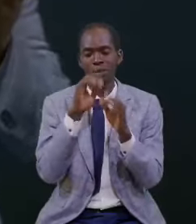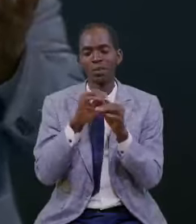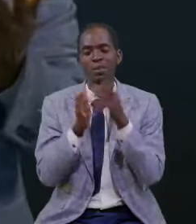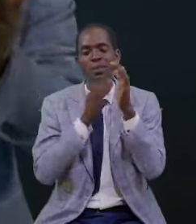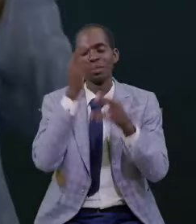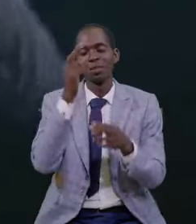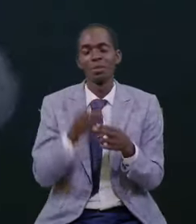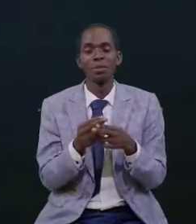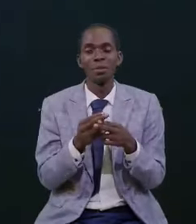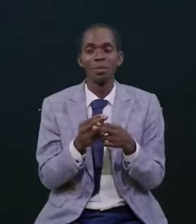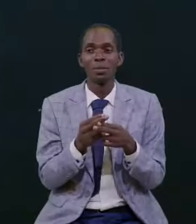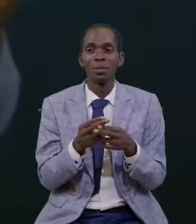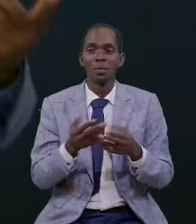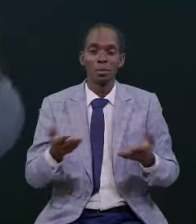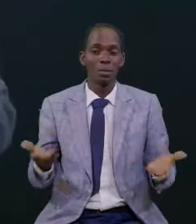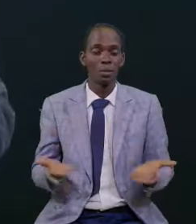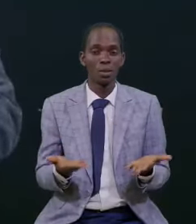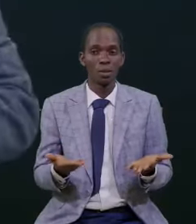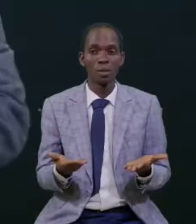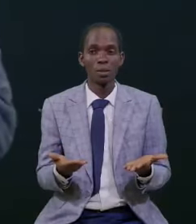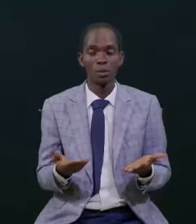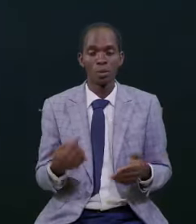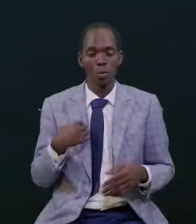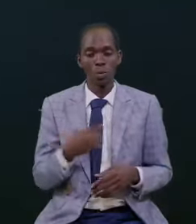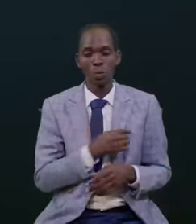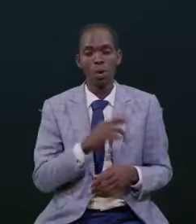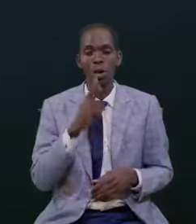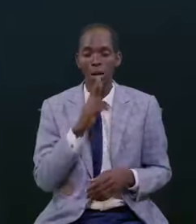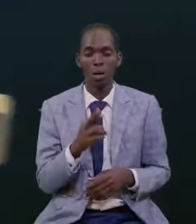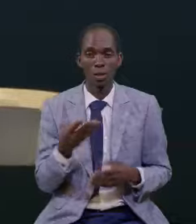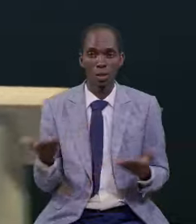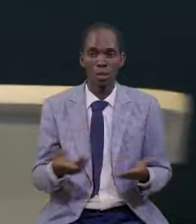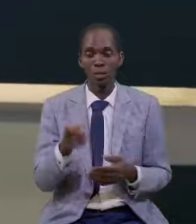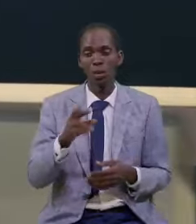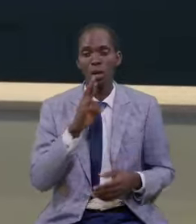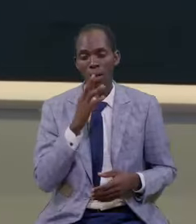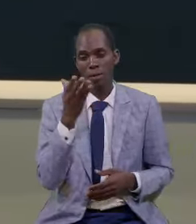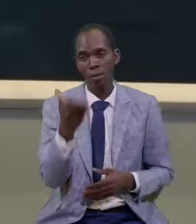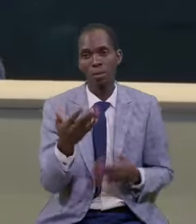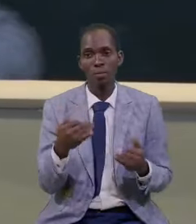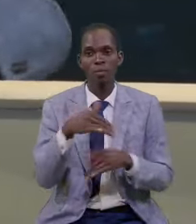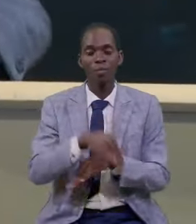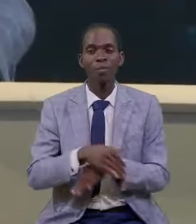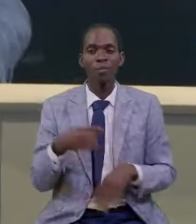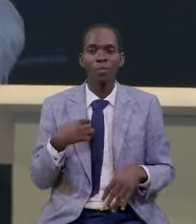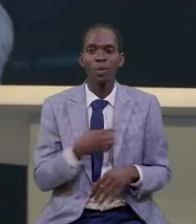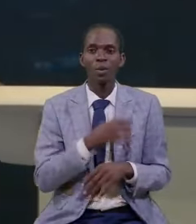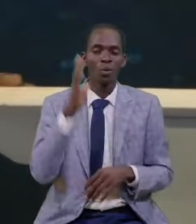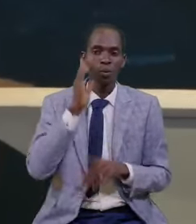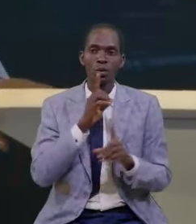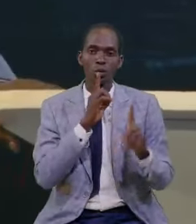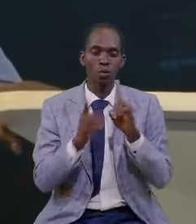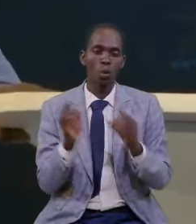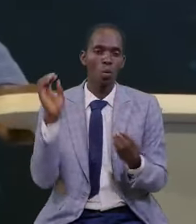Here we are tonight. Here you are there tonight. And we're going to talk more about Jesus. And